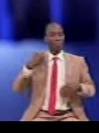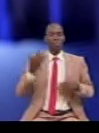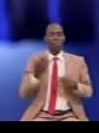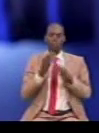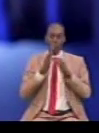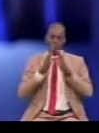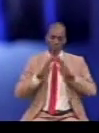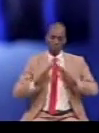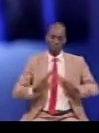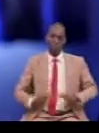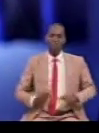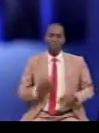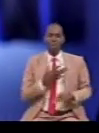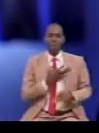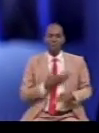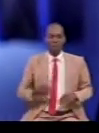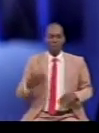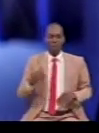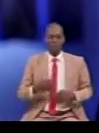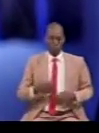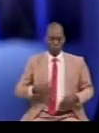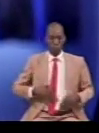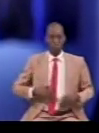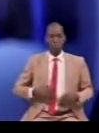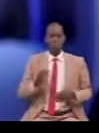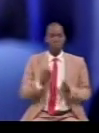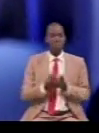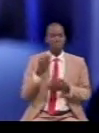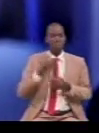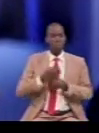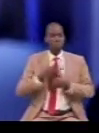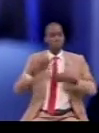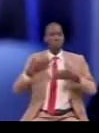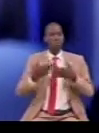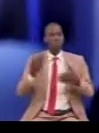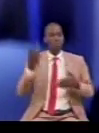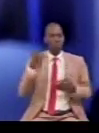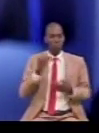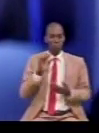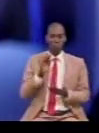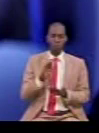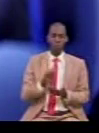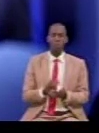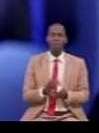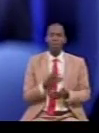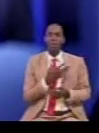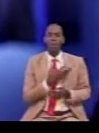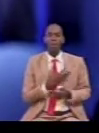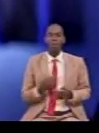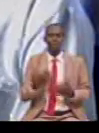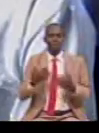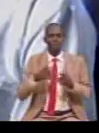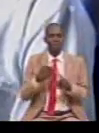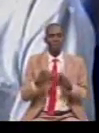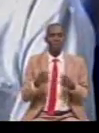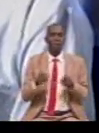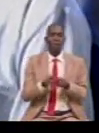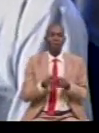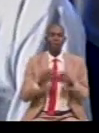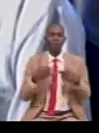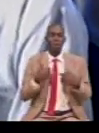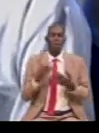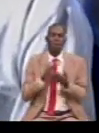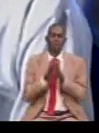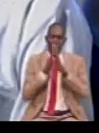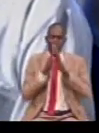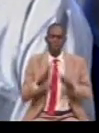I began to touch. The stomach wasn't swollen again, it wasn't hard. And deep within me, I had this peace of mind. My prayer for